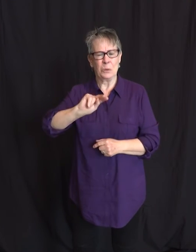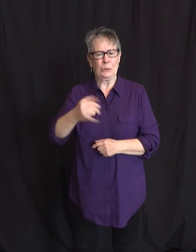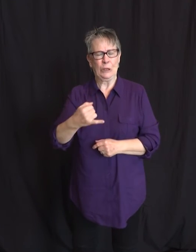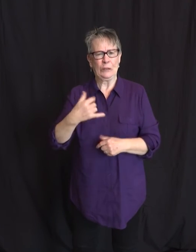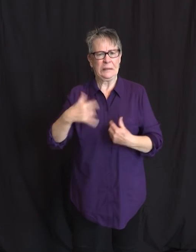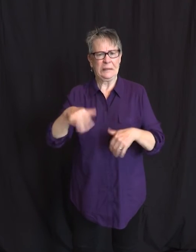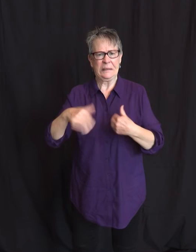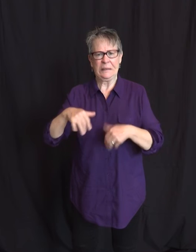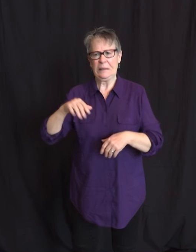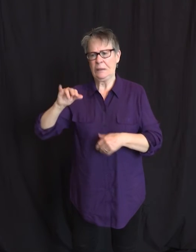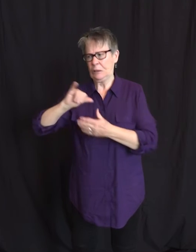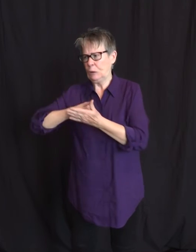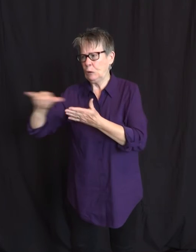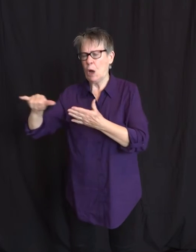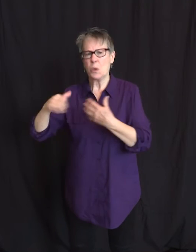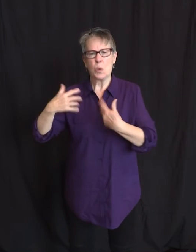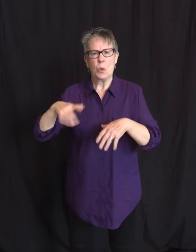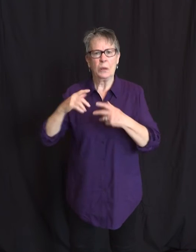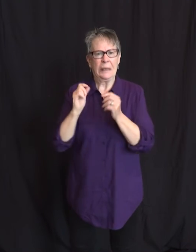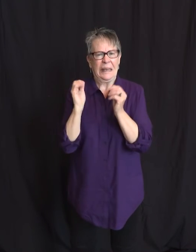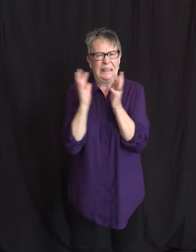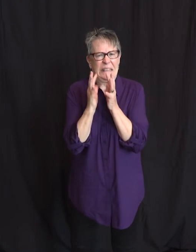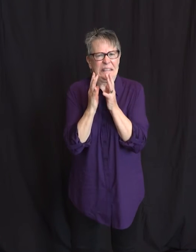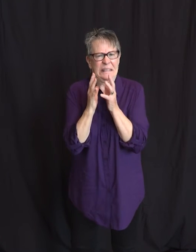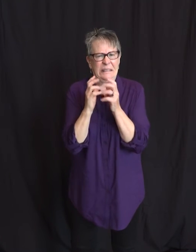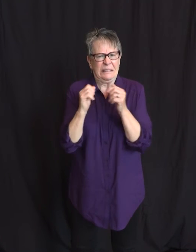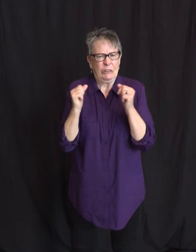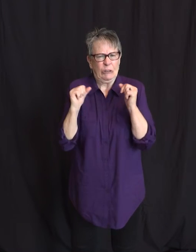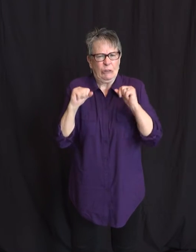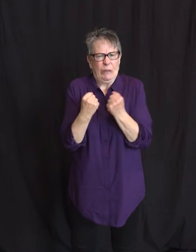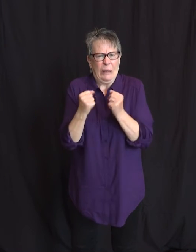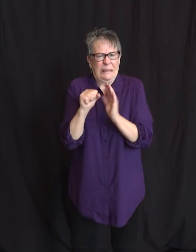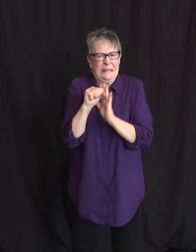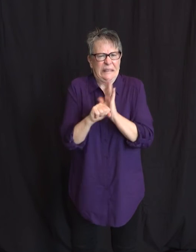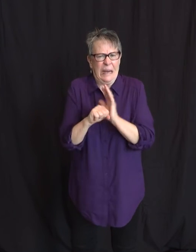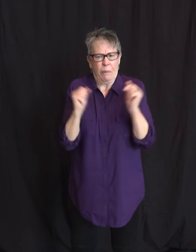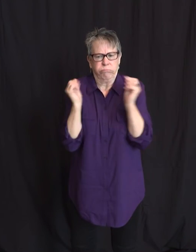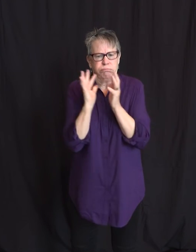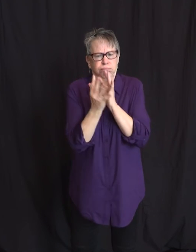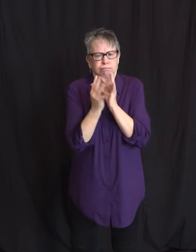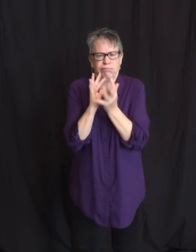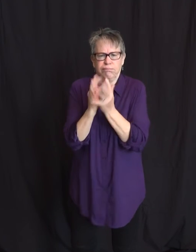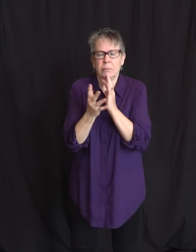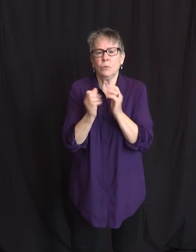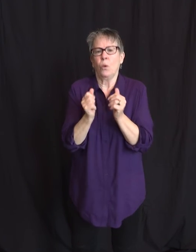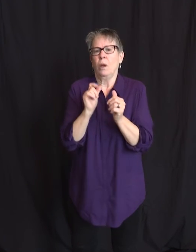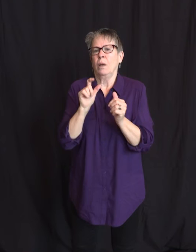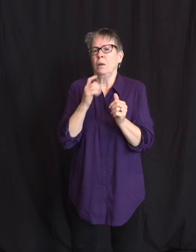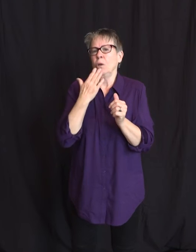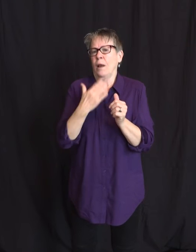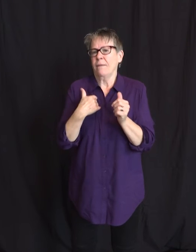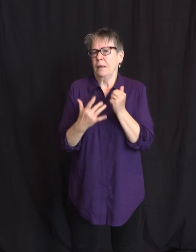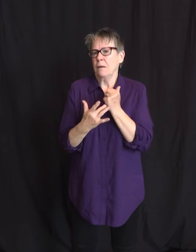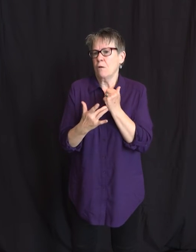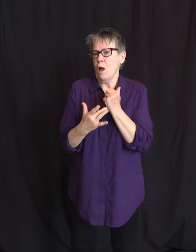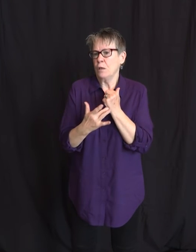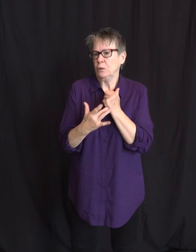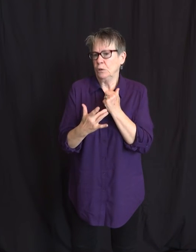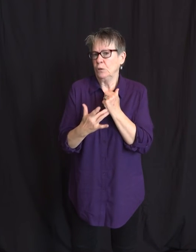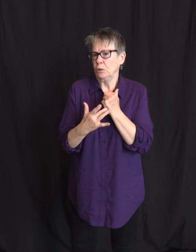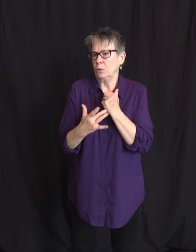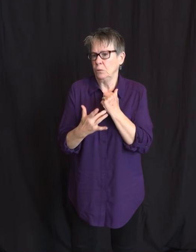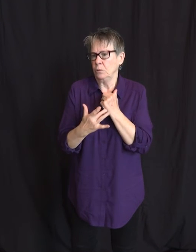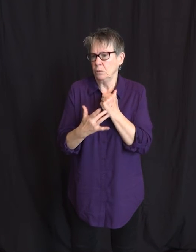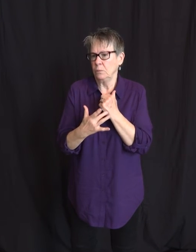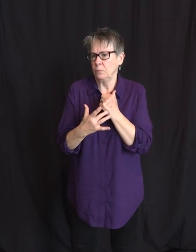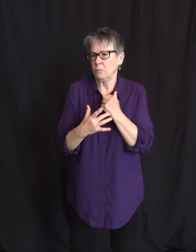per 100,000. And if there's not a technology that we think can aid and abet our efforts, it'll be up closer to that 81